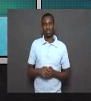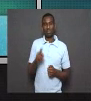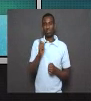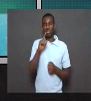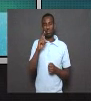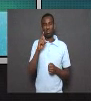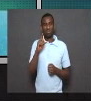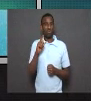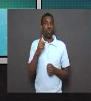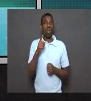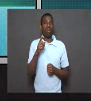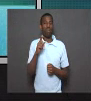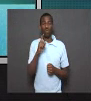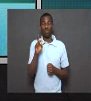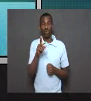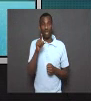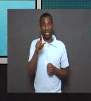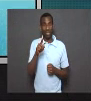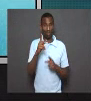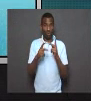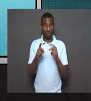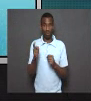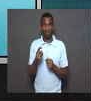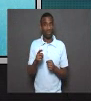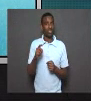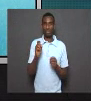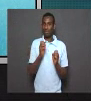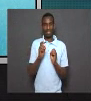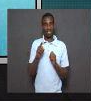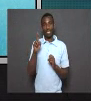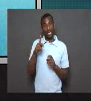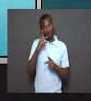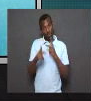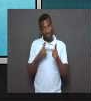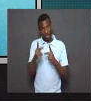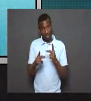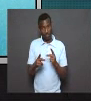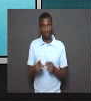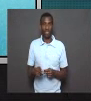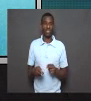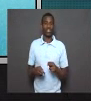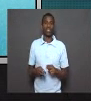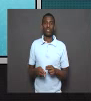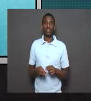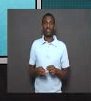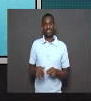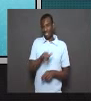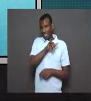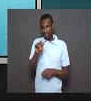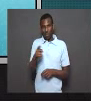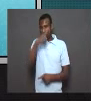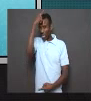Whatever the case, it is next to impossible for the process to